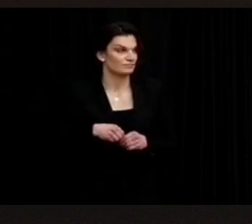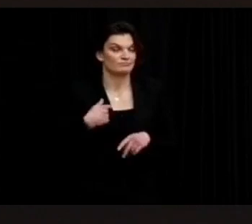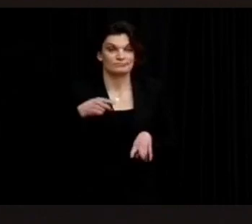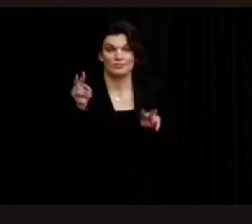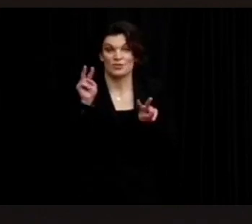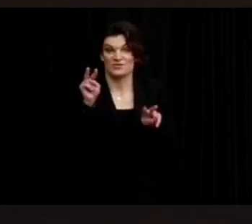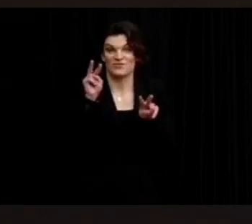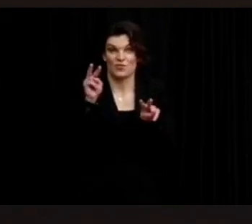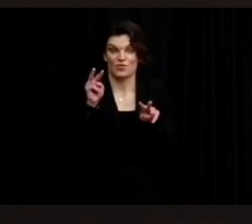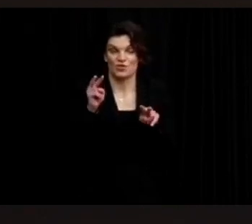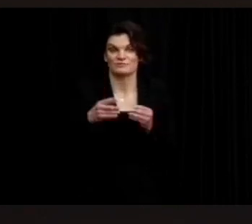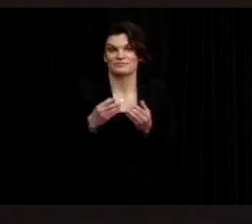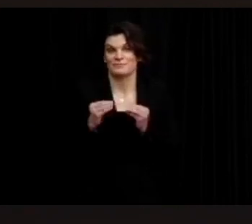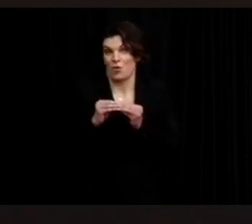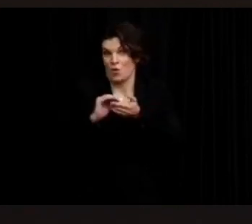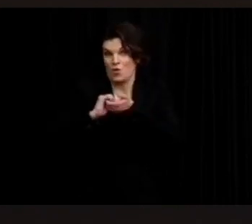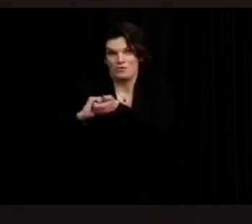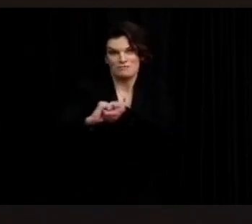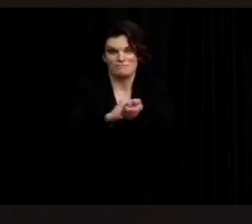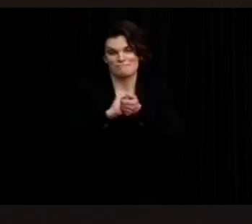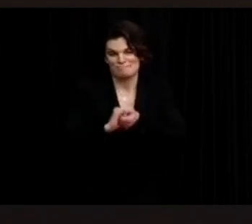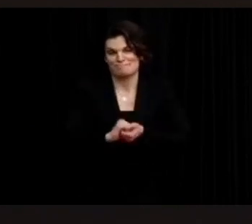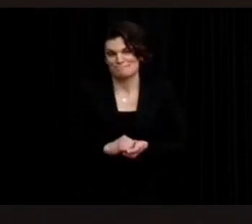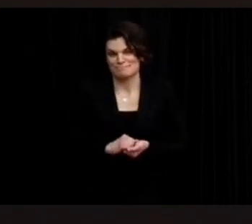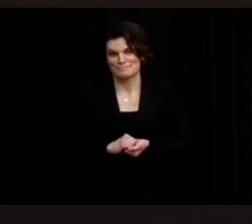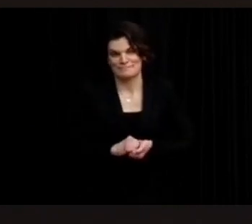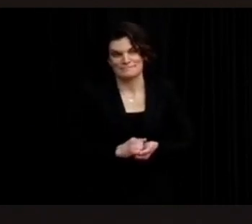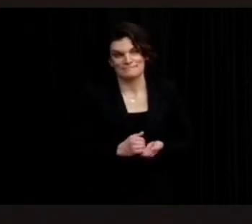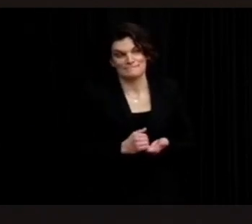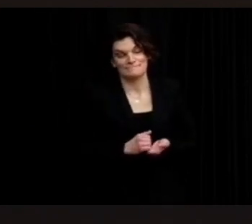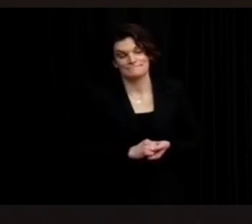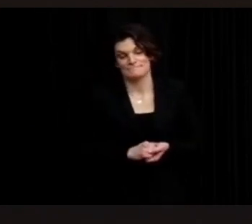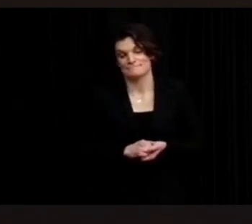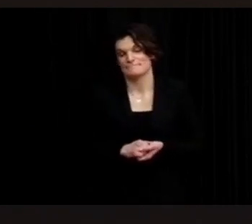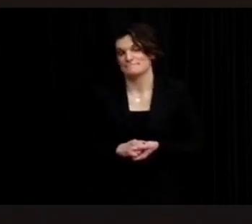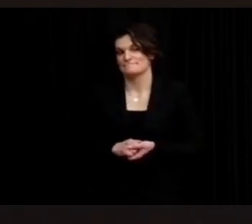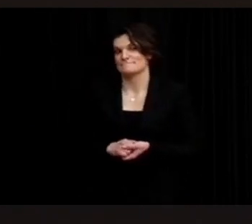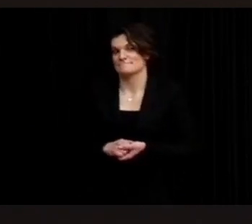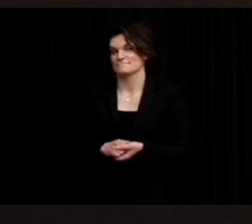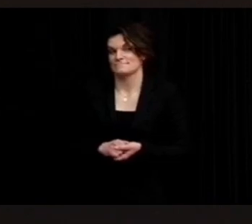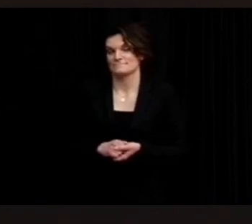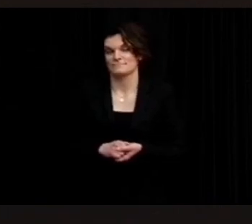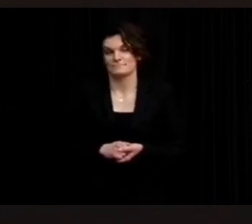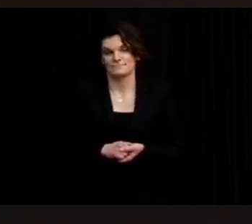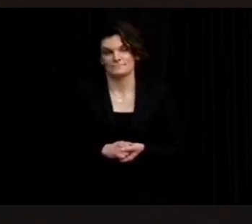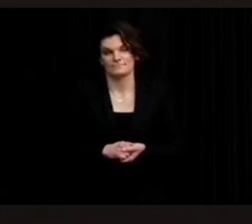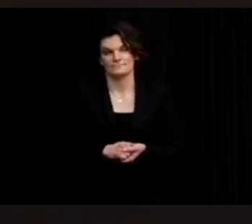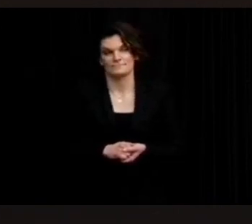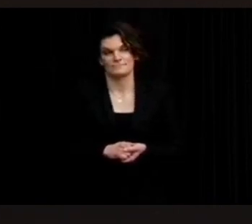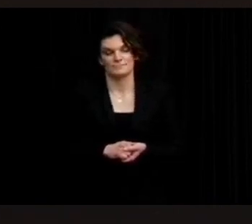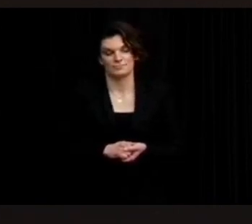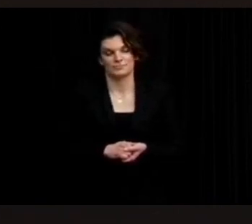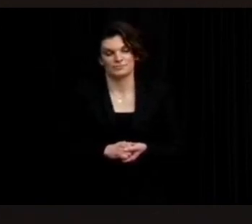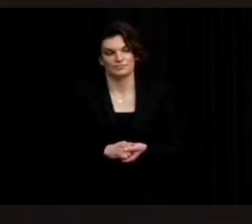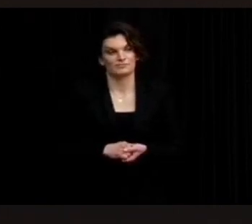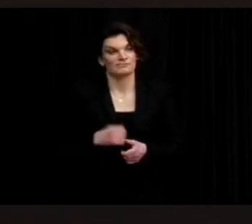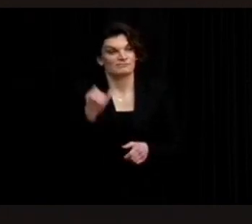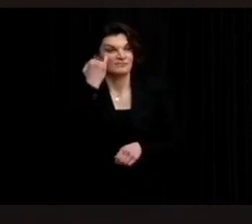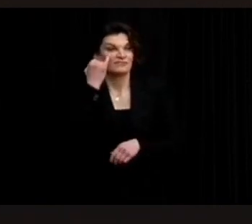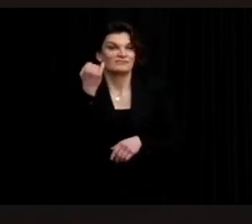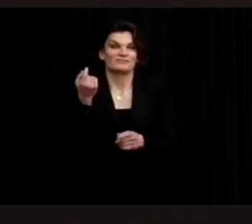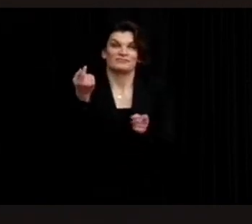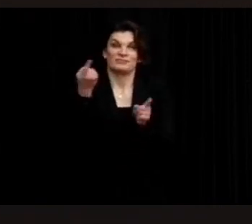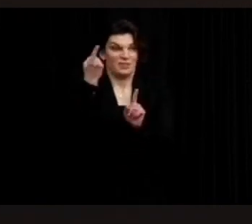forward to doing more good work together. I want to ensure that you know where there is a problem and a creative